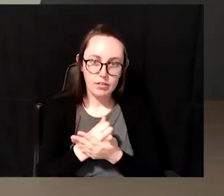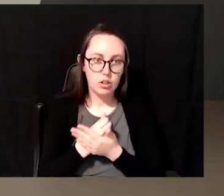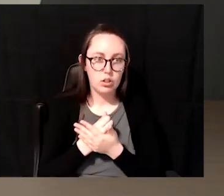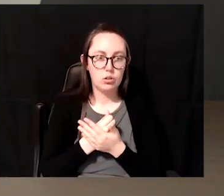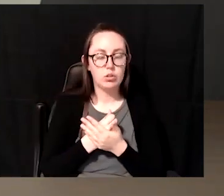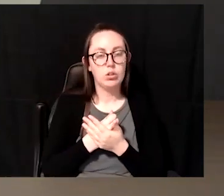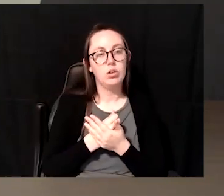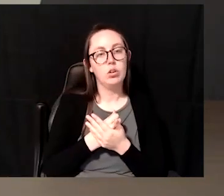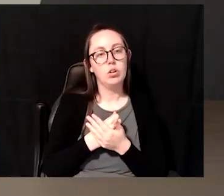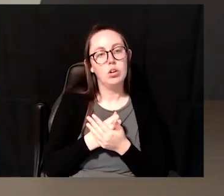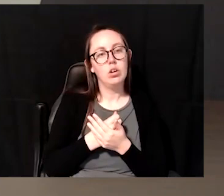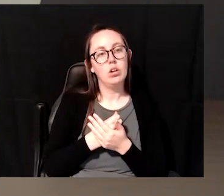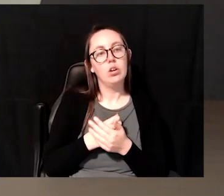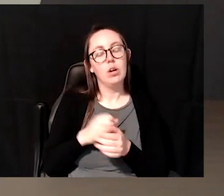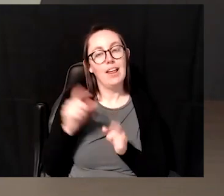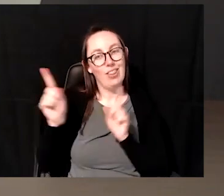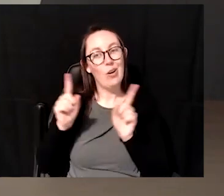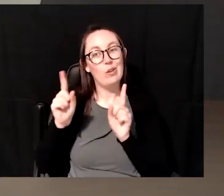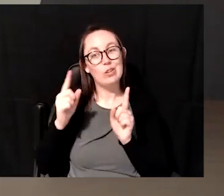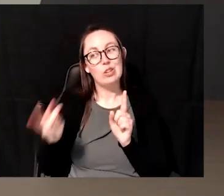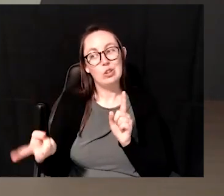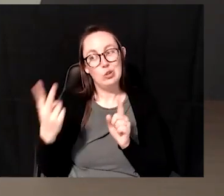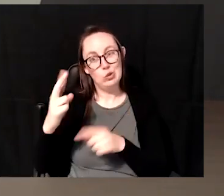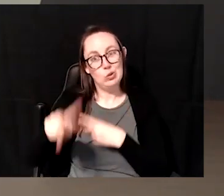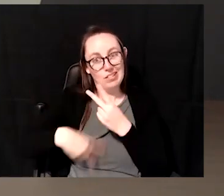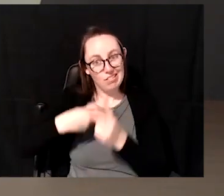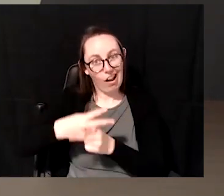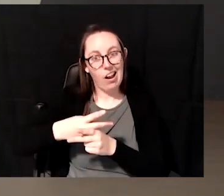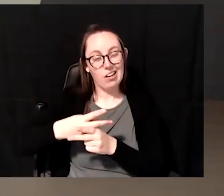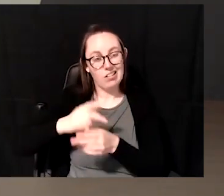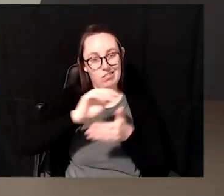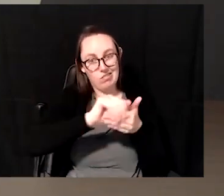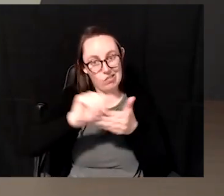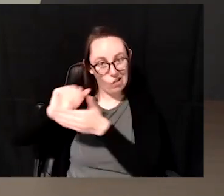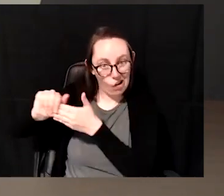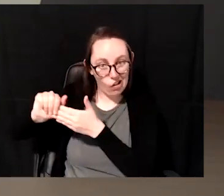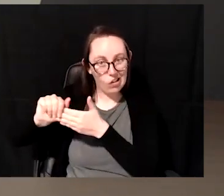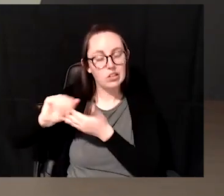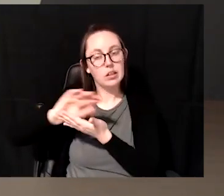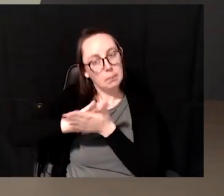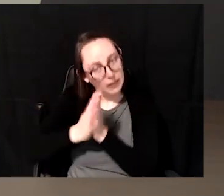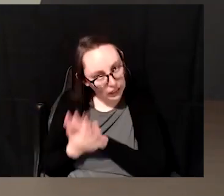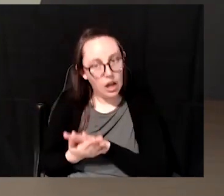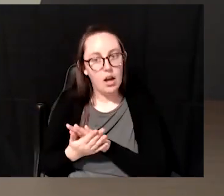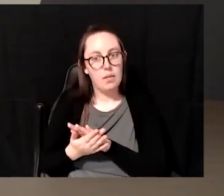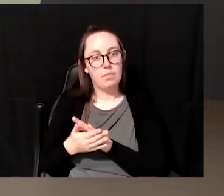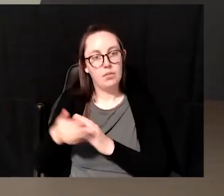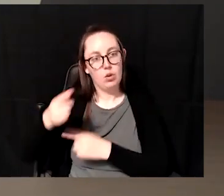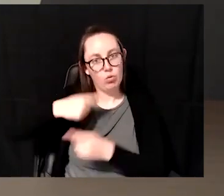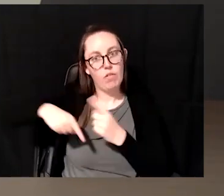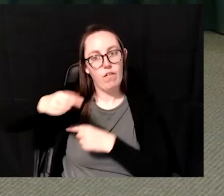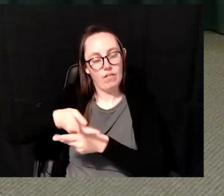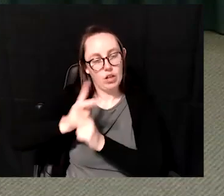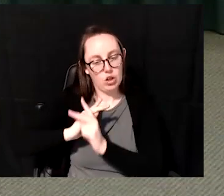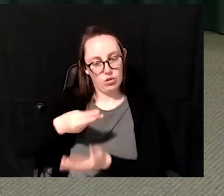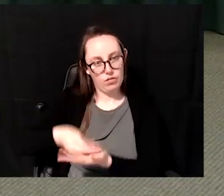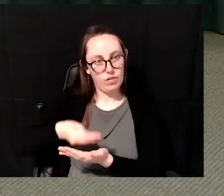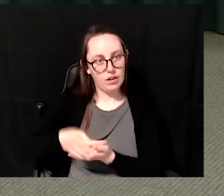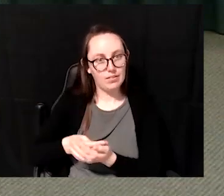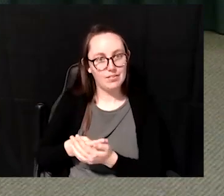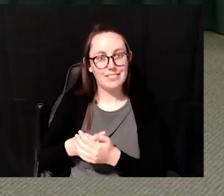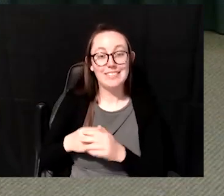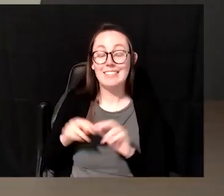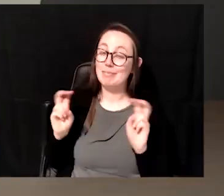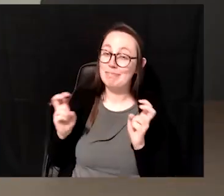constitute the revolving loans fund but they arrived to the town first as program income our bill becomes a law